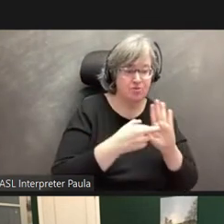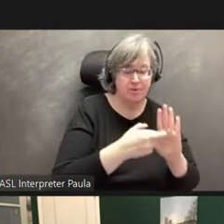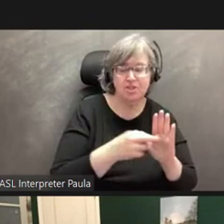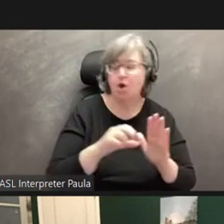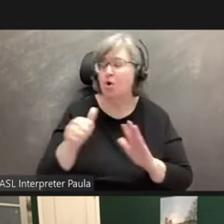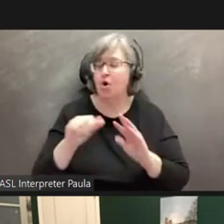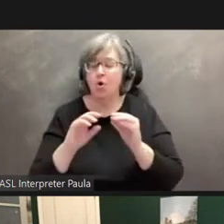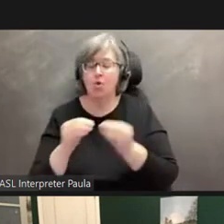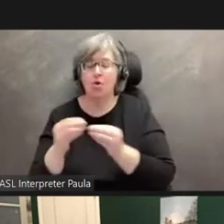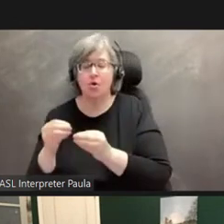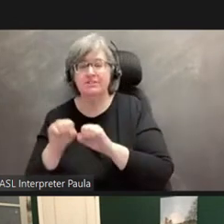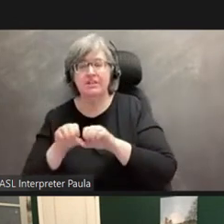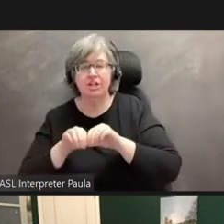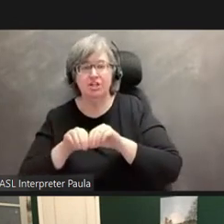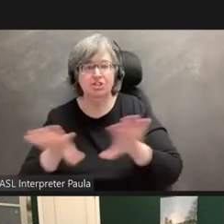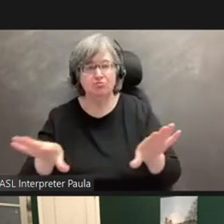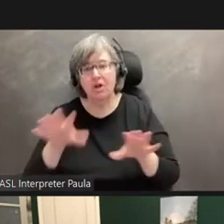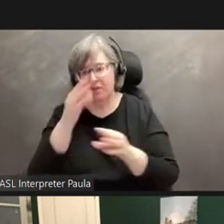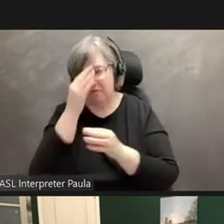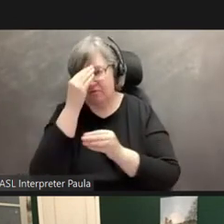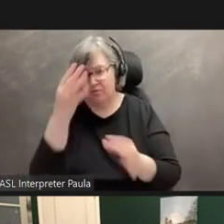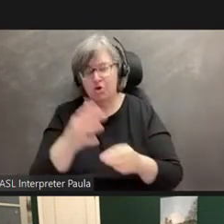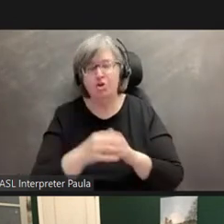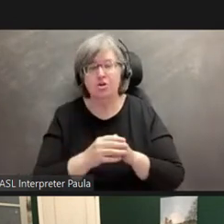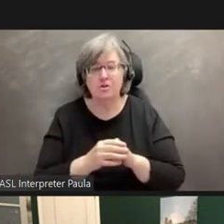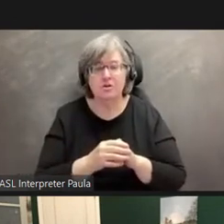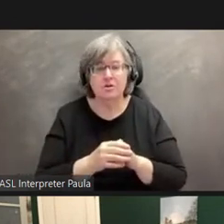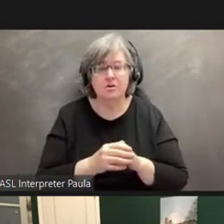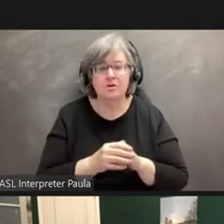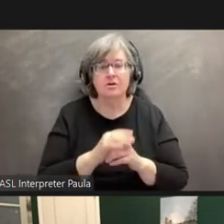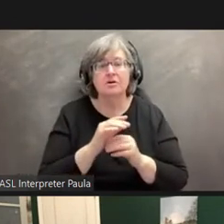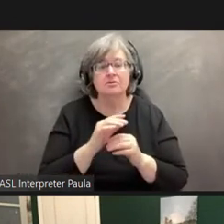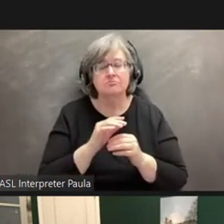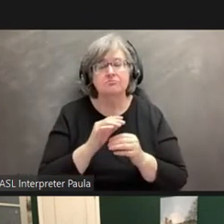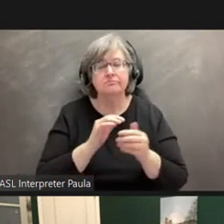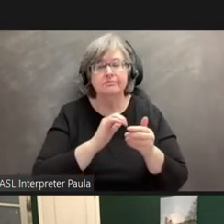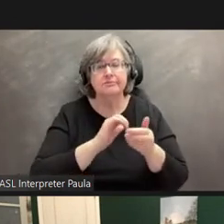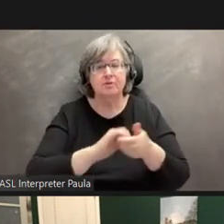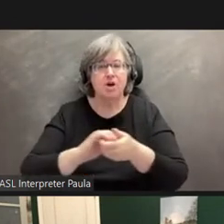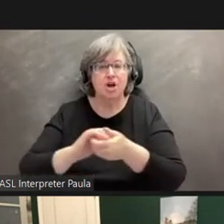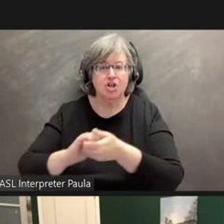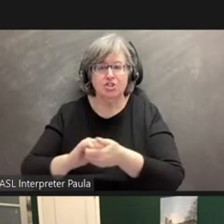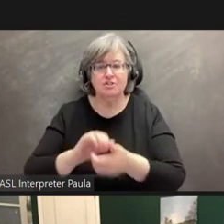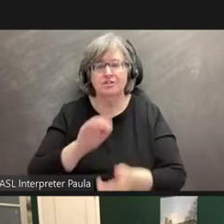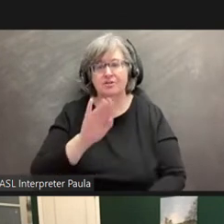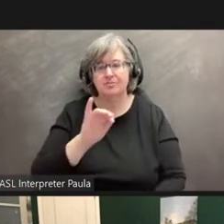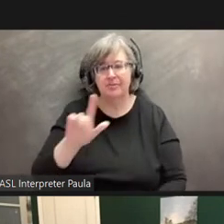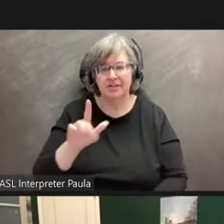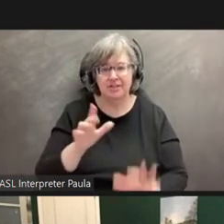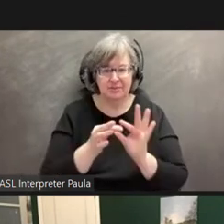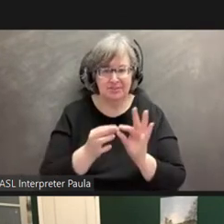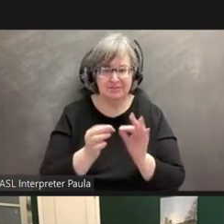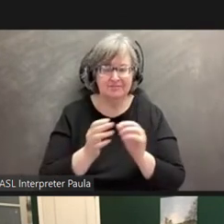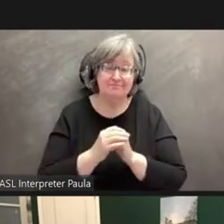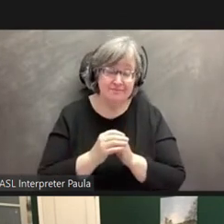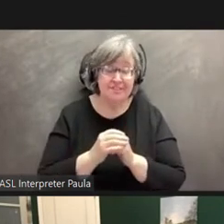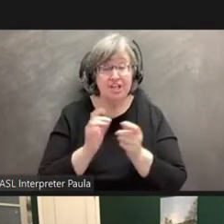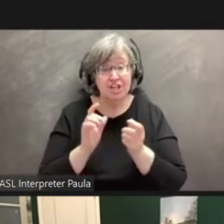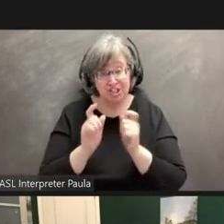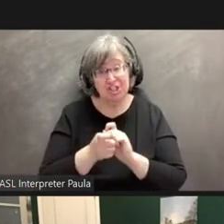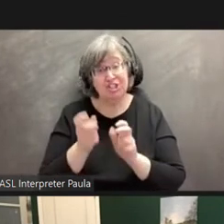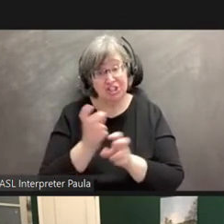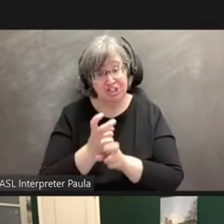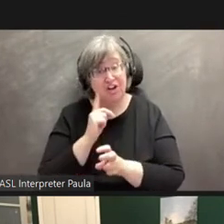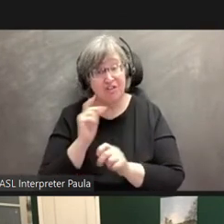organizations that could kind of spread the word in this partnership, because we know it. Like Bill mentioned, change is hard for